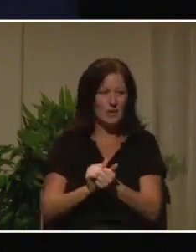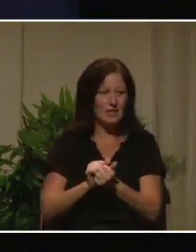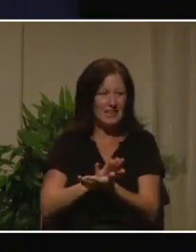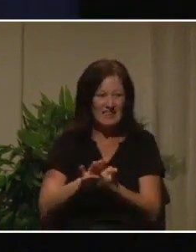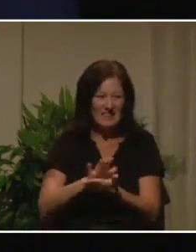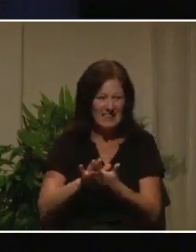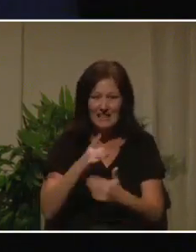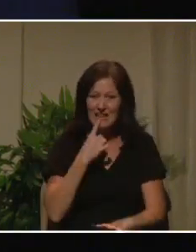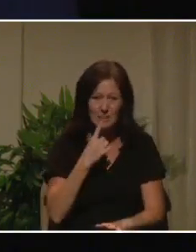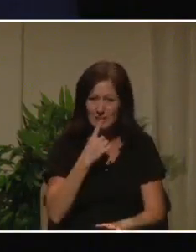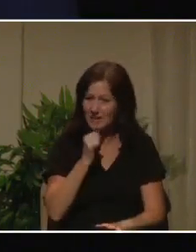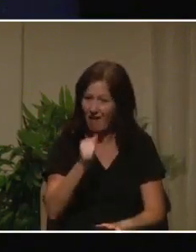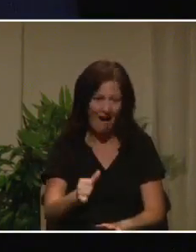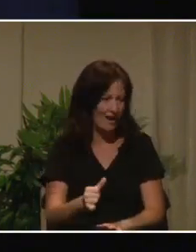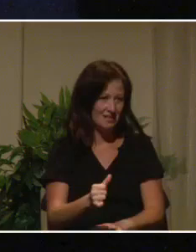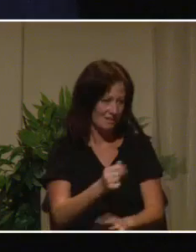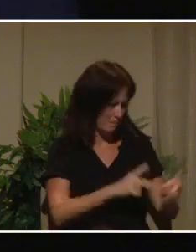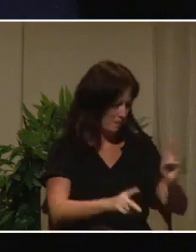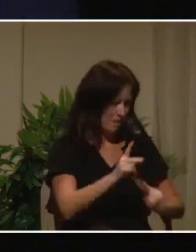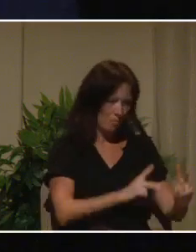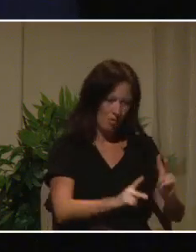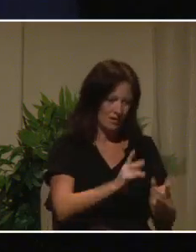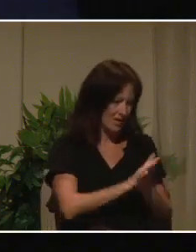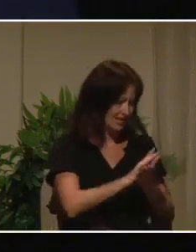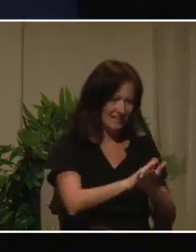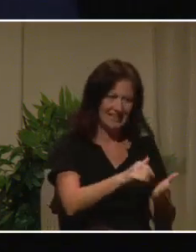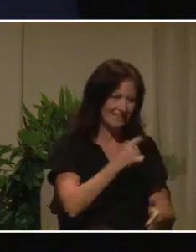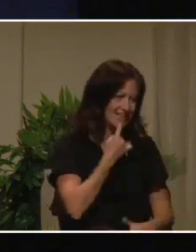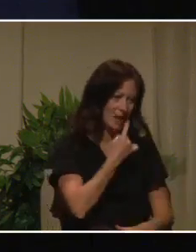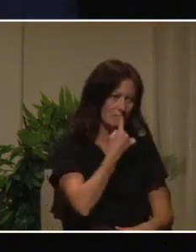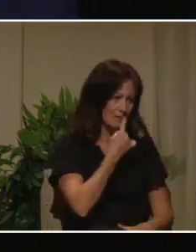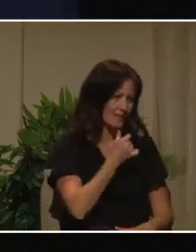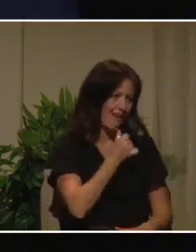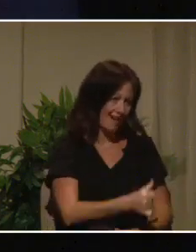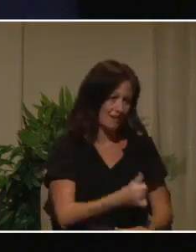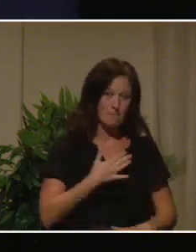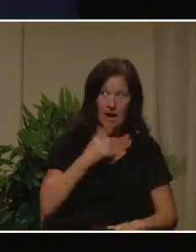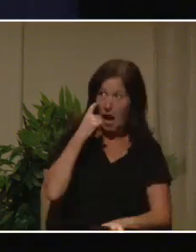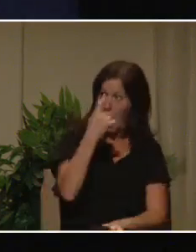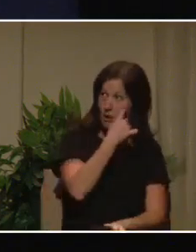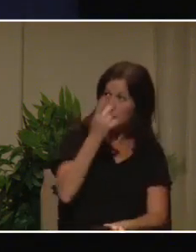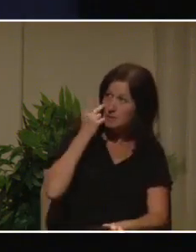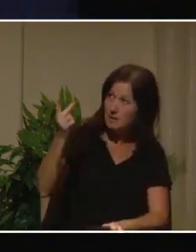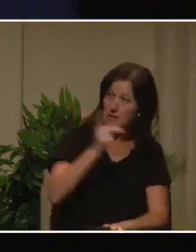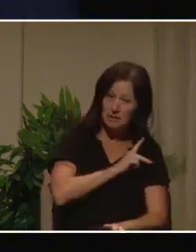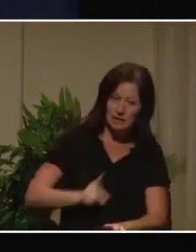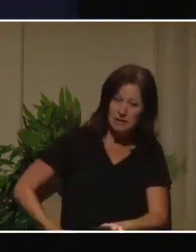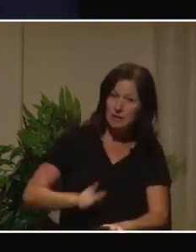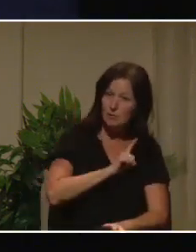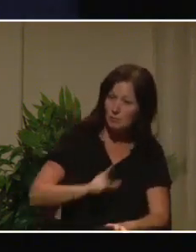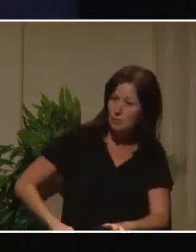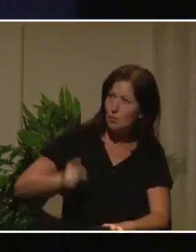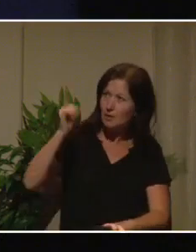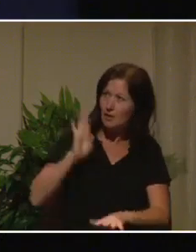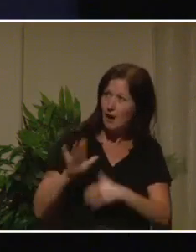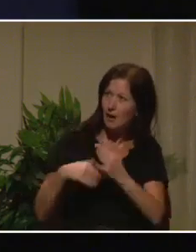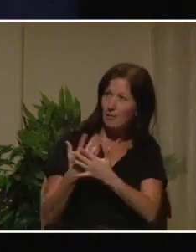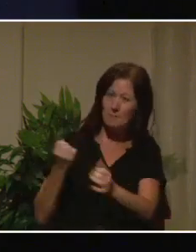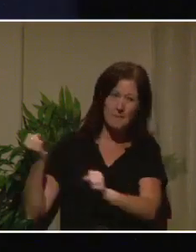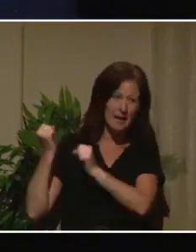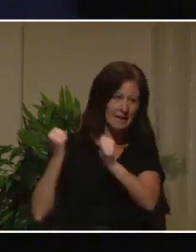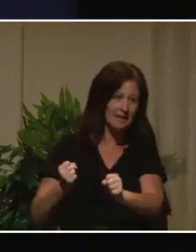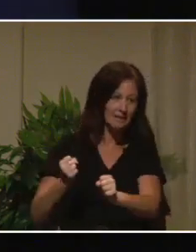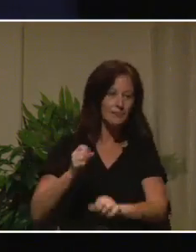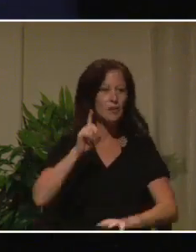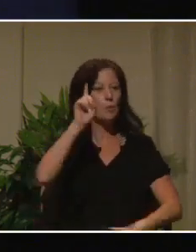among a people of unclean lips, and my eyes have seen the King, the Lord Almighty." Then one of the